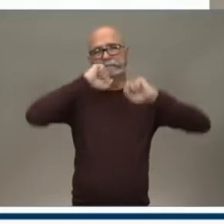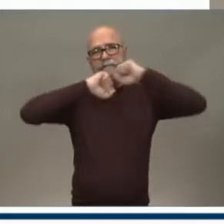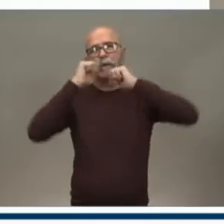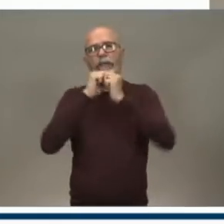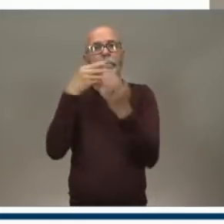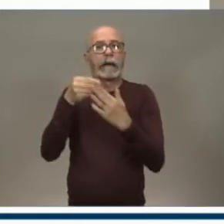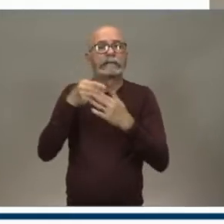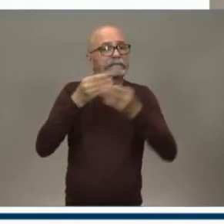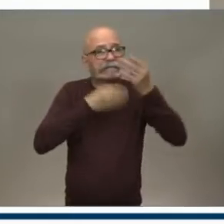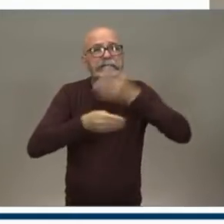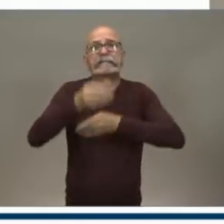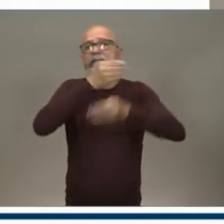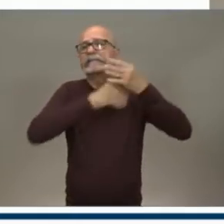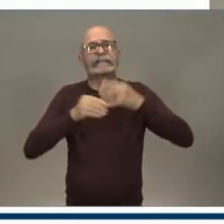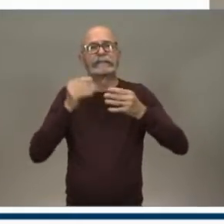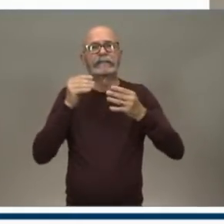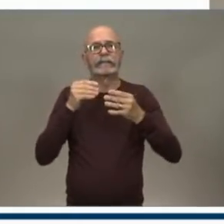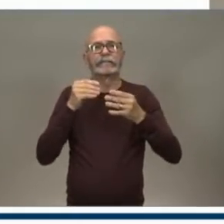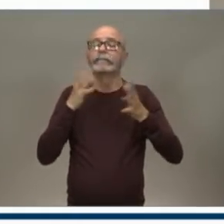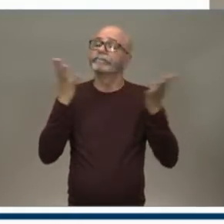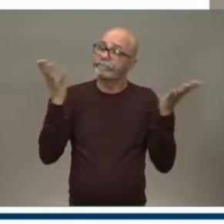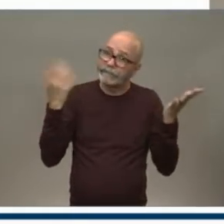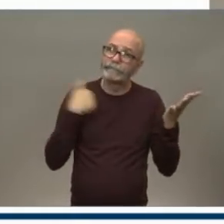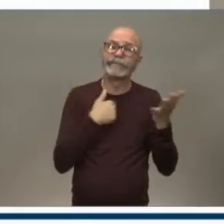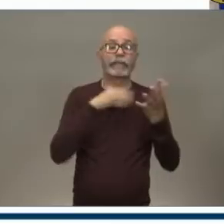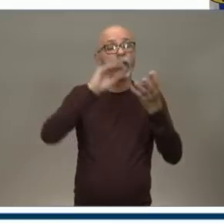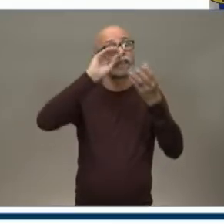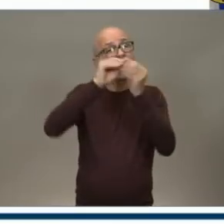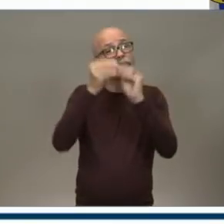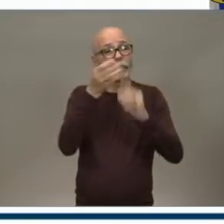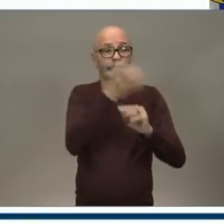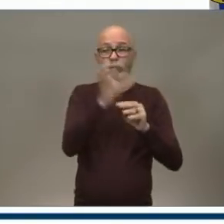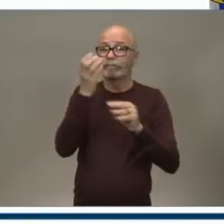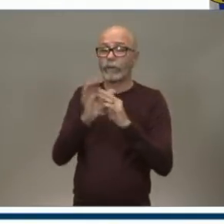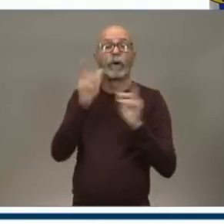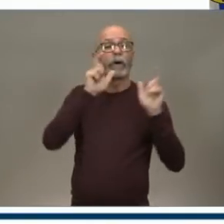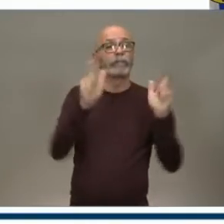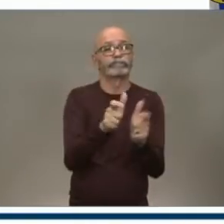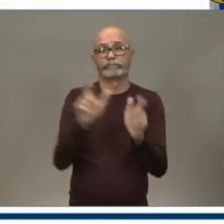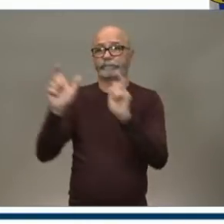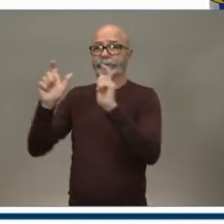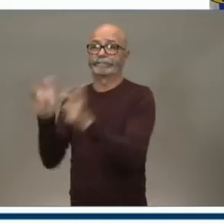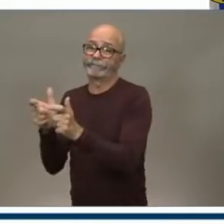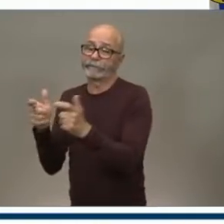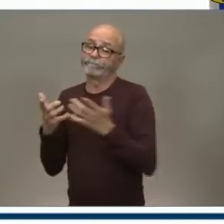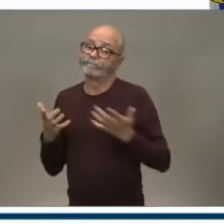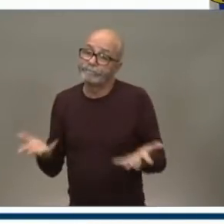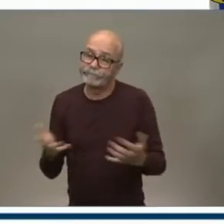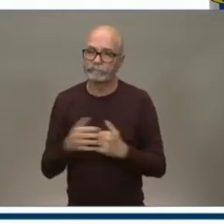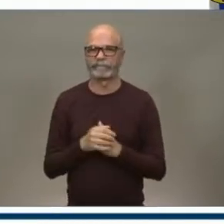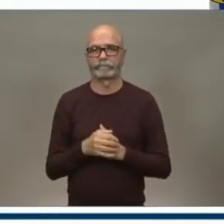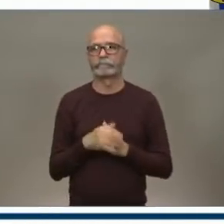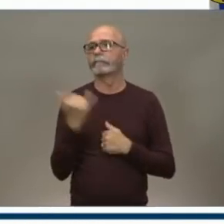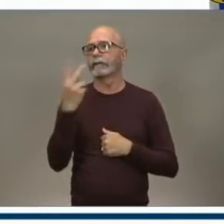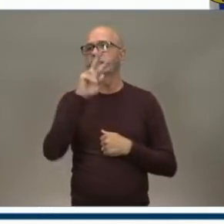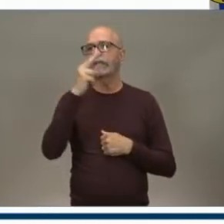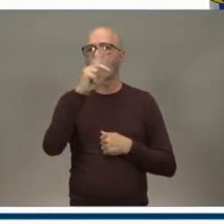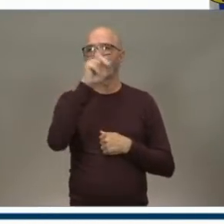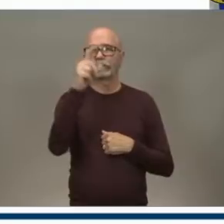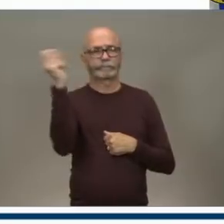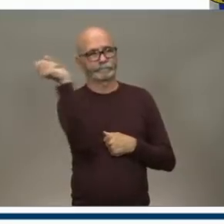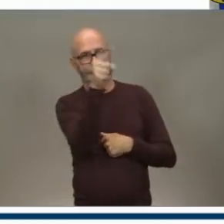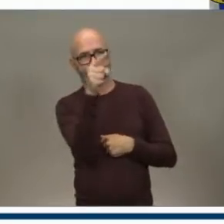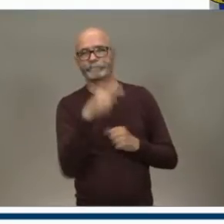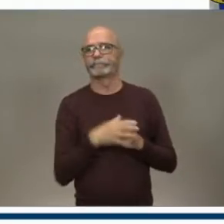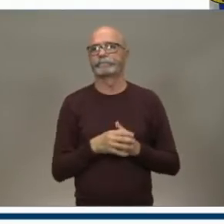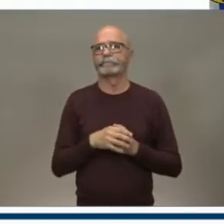in that position where they are at. Go ahead with your follow-up. Yep. And now that the federal government has rolled